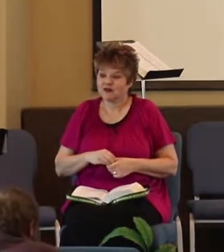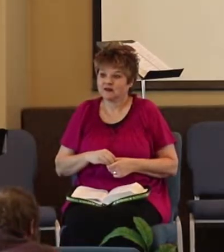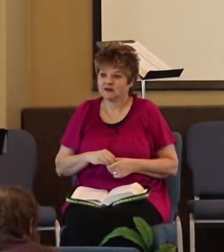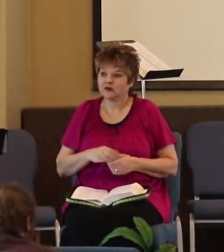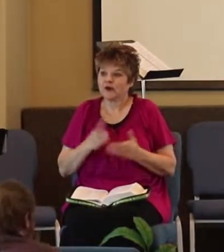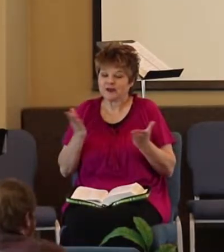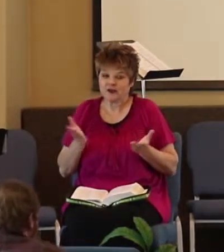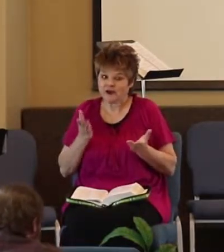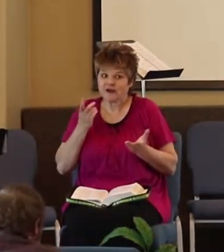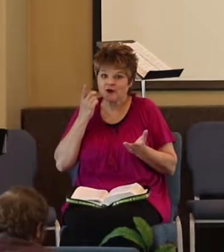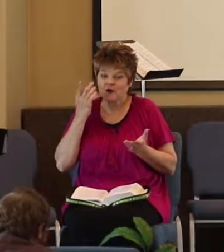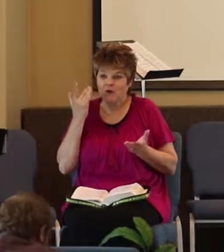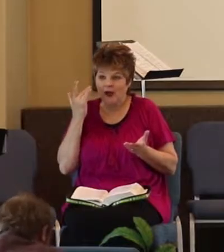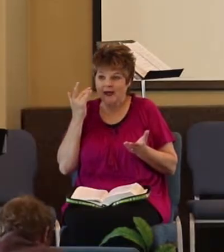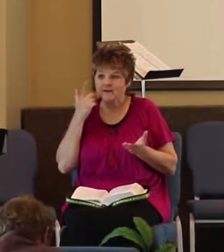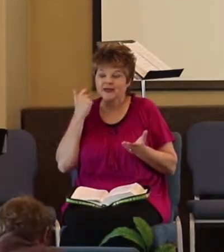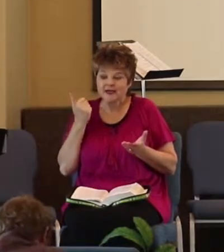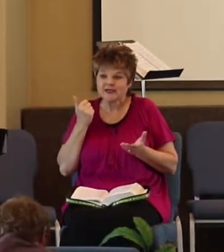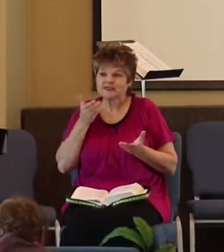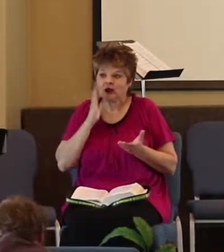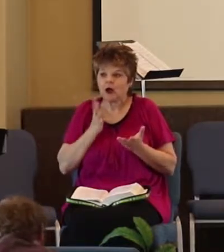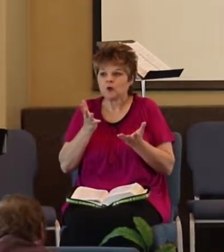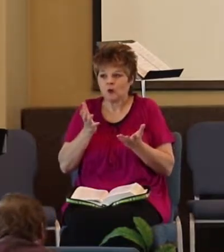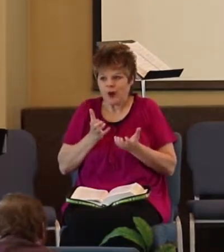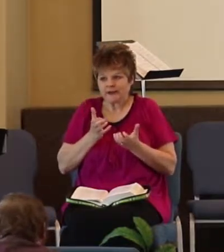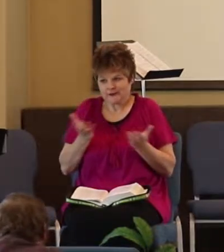You're here because God wants you to be here.